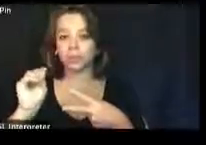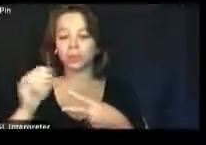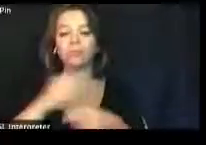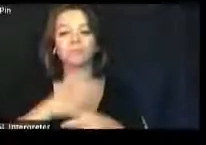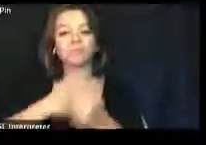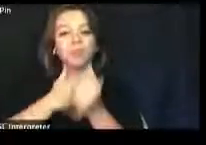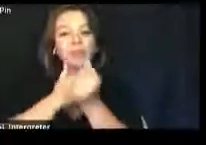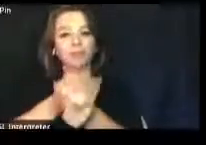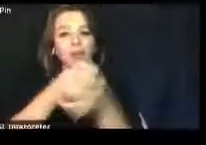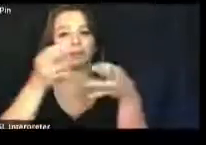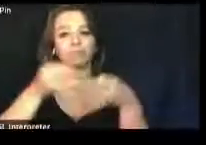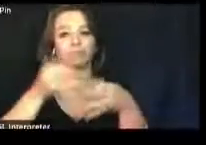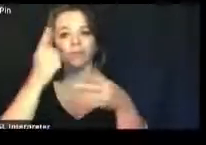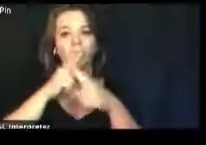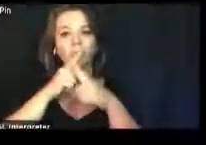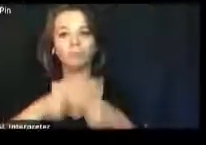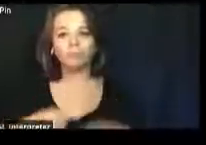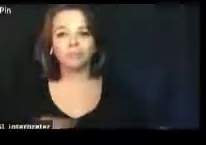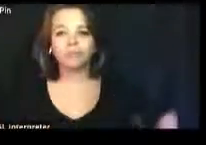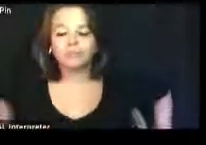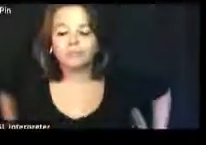unmute.